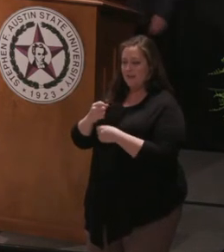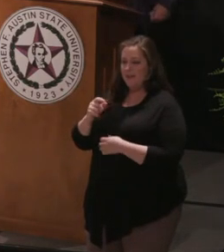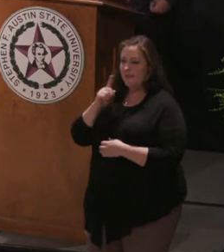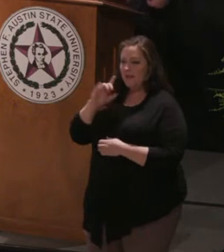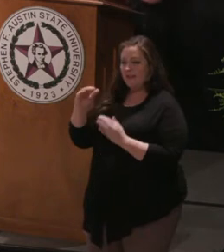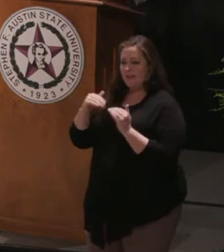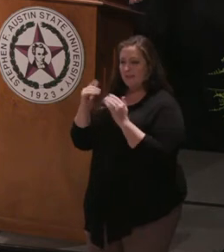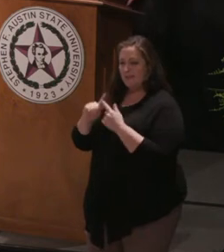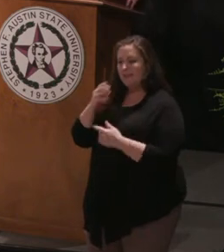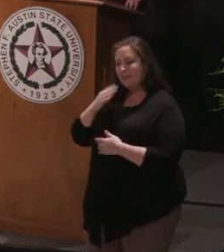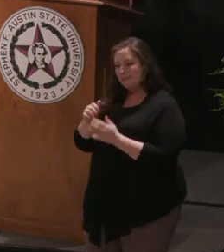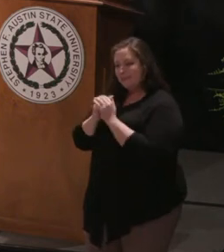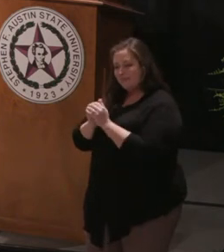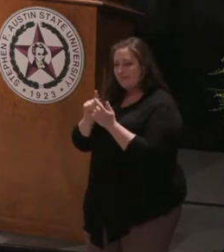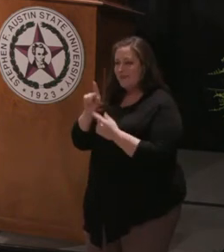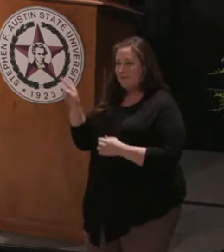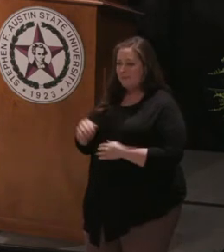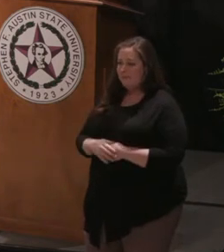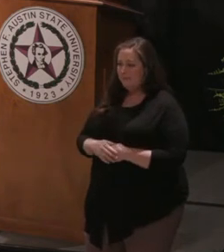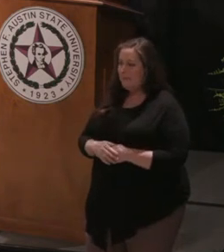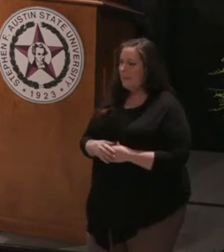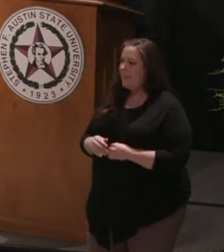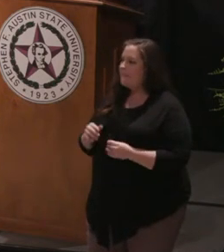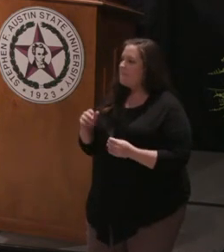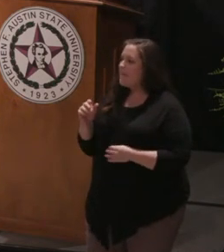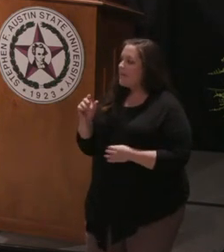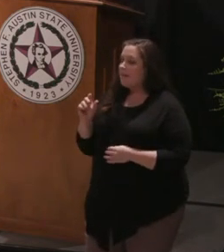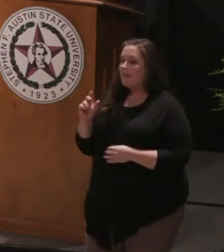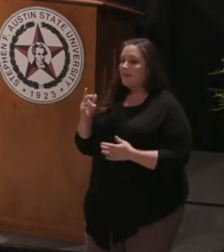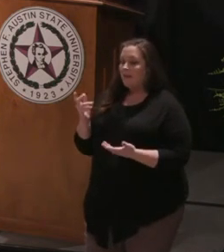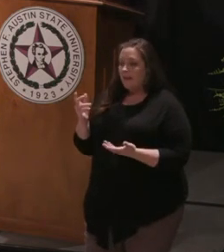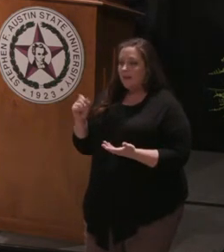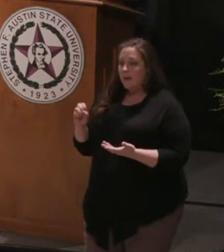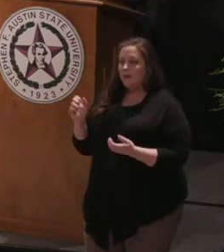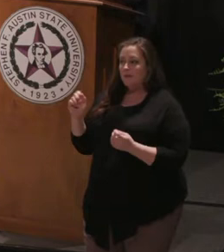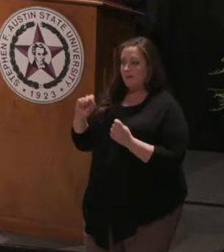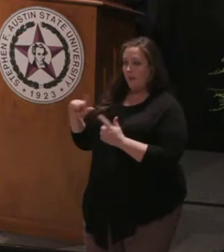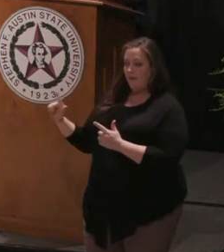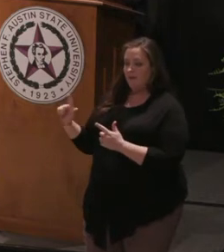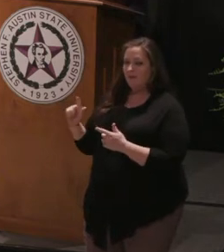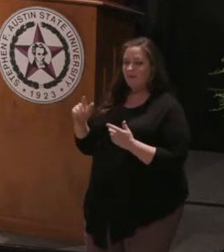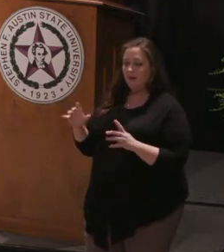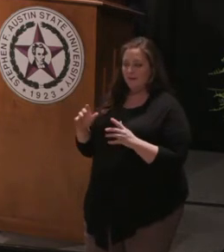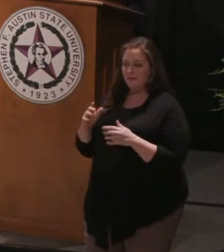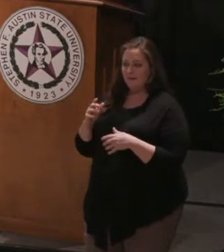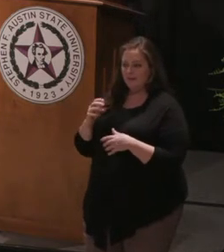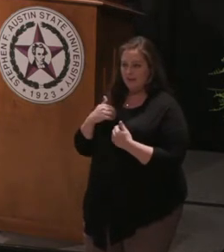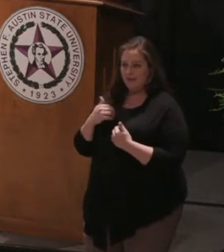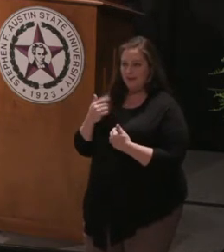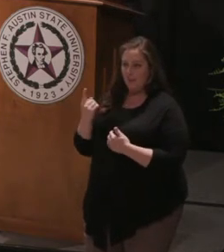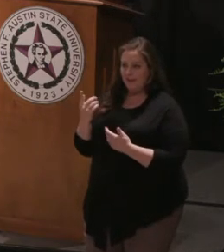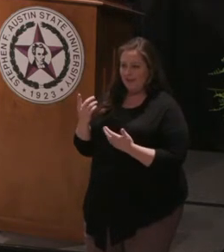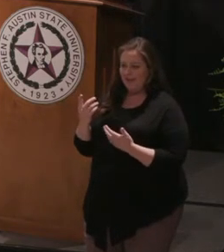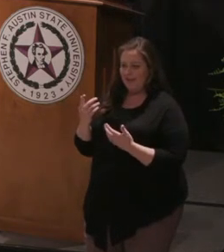So good for you. Congratulations. So everybody in here has one of these.